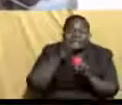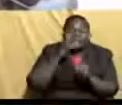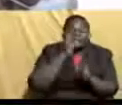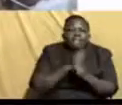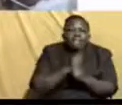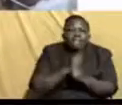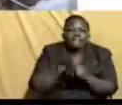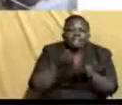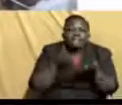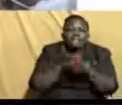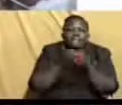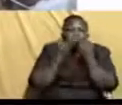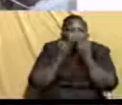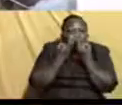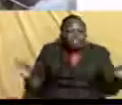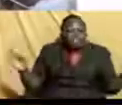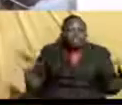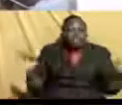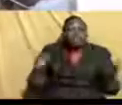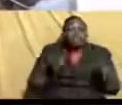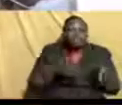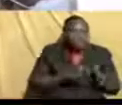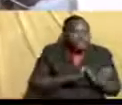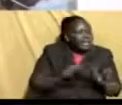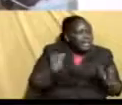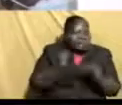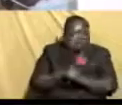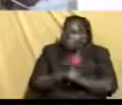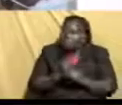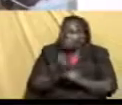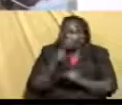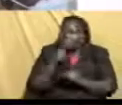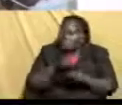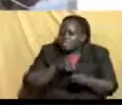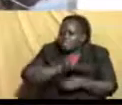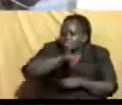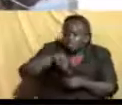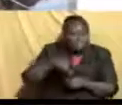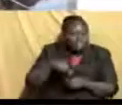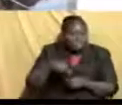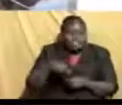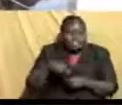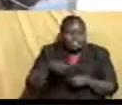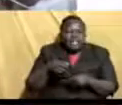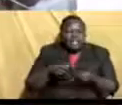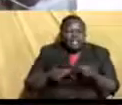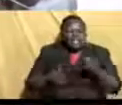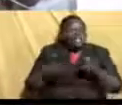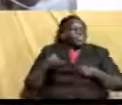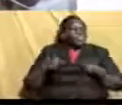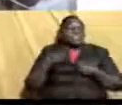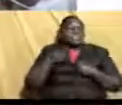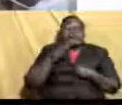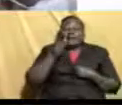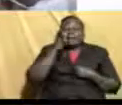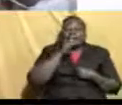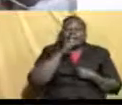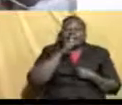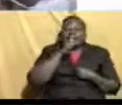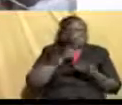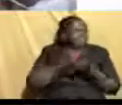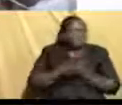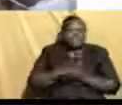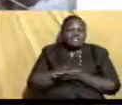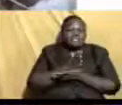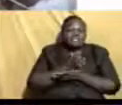their official capacity. And they cannot turn and claim they were doing it while they enjoy their private rights. The private rights